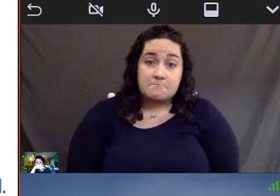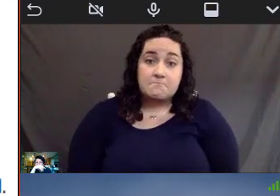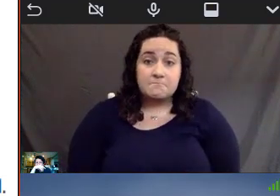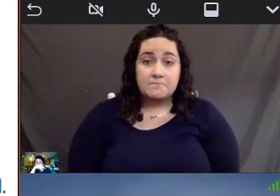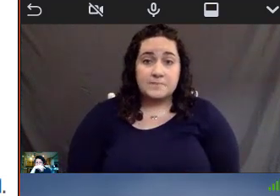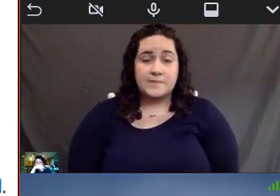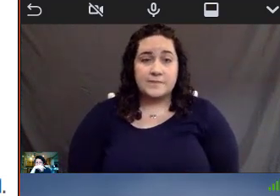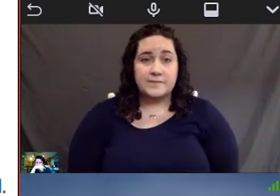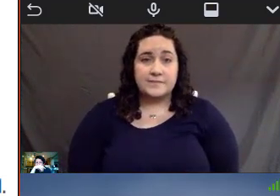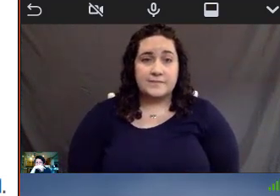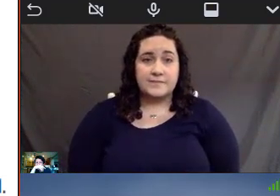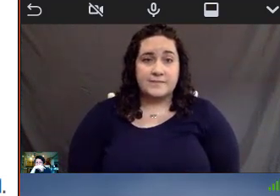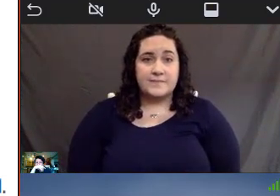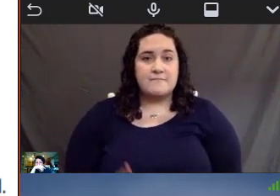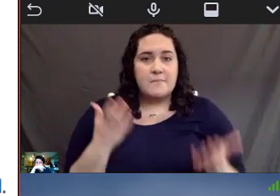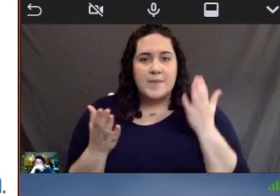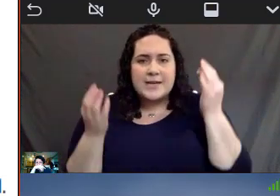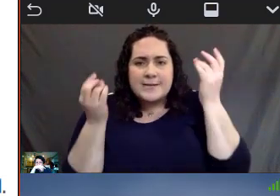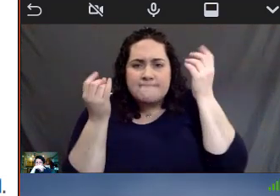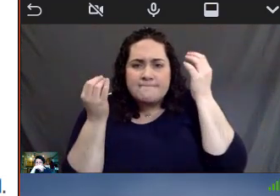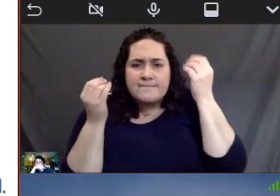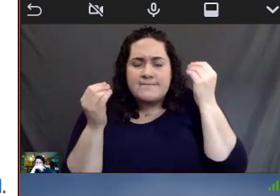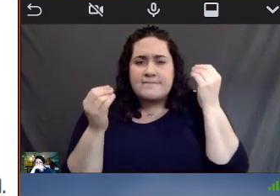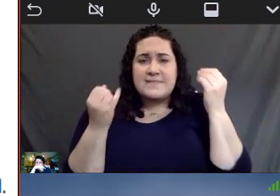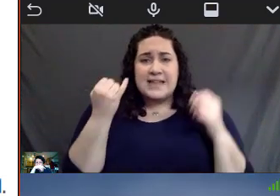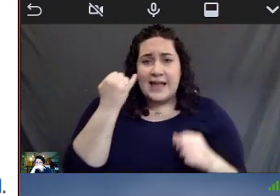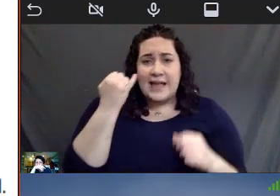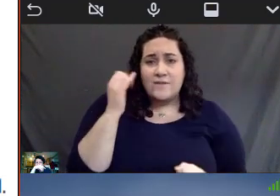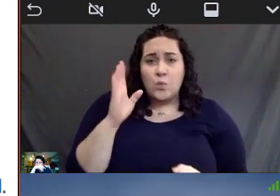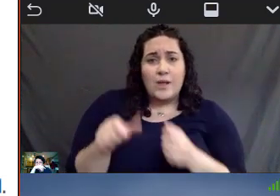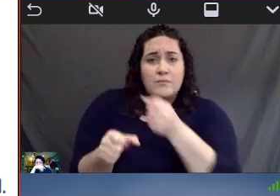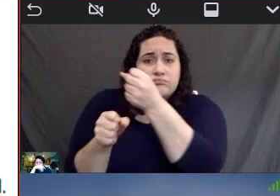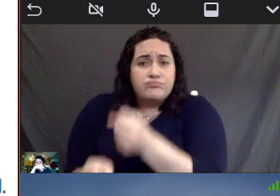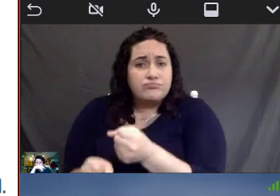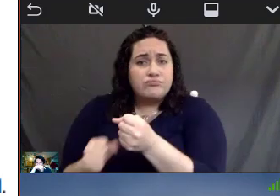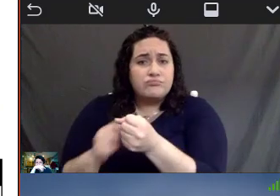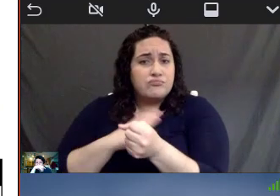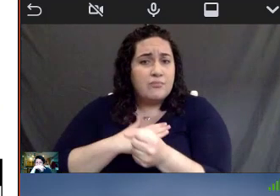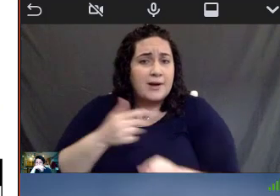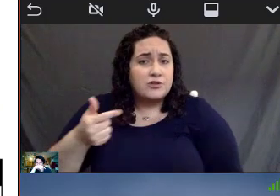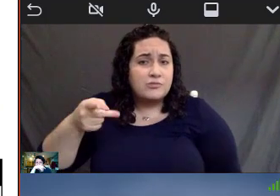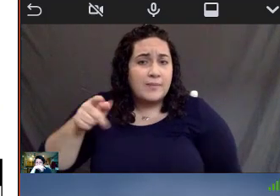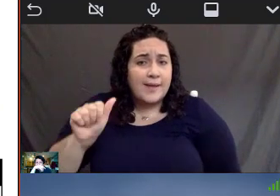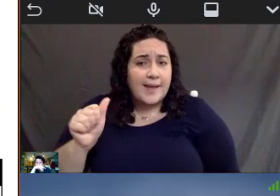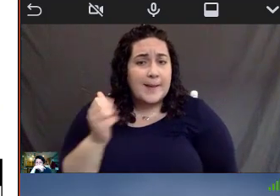some thinking you can do about whether or not this is the right answer for you.